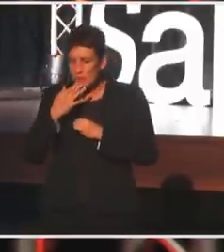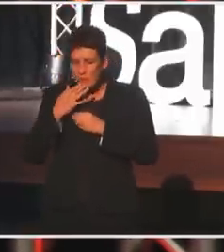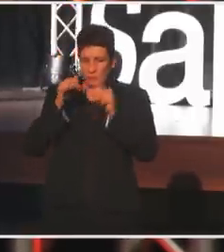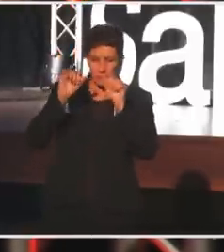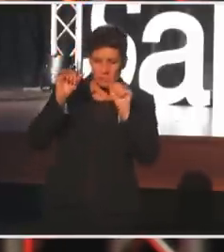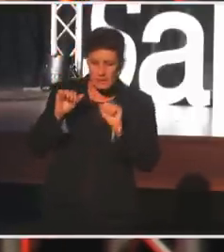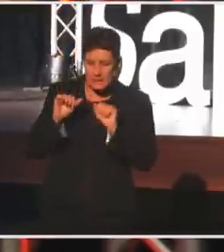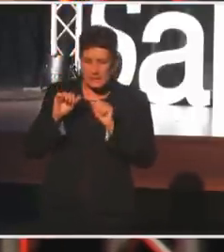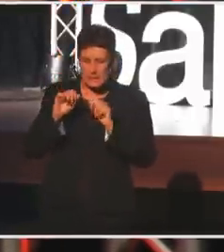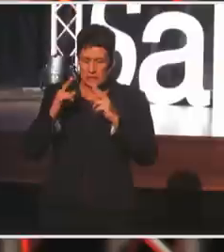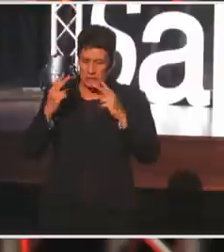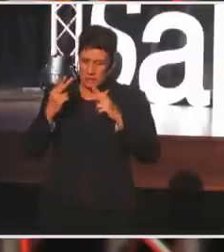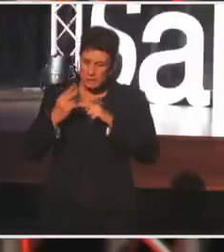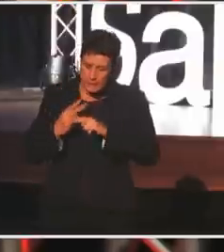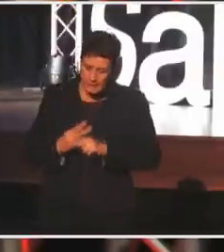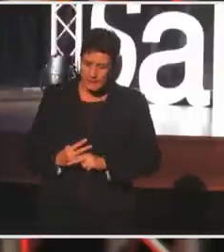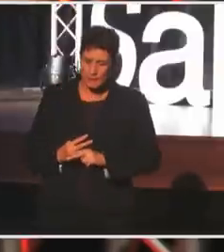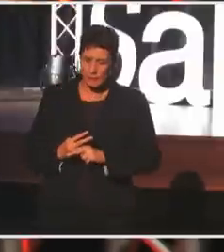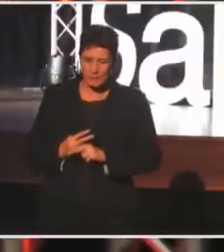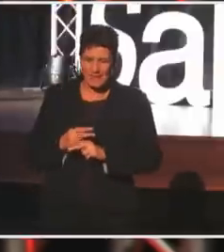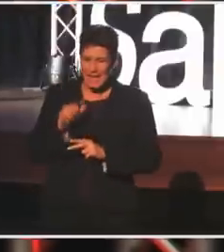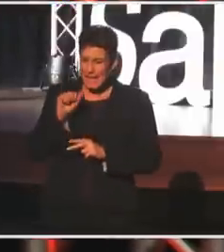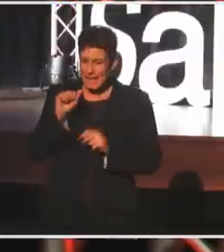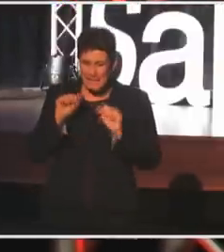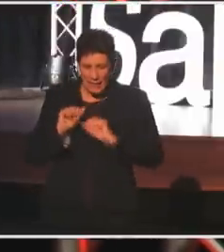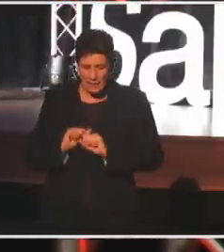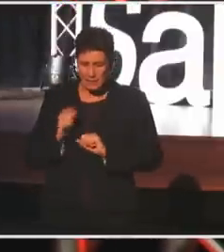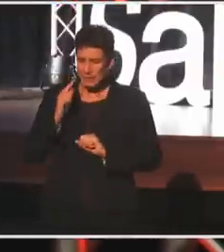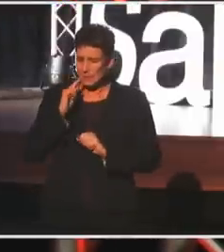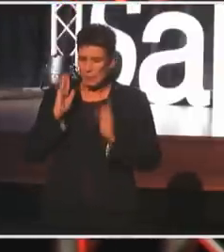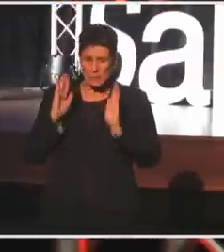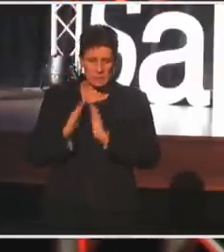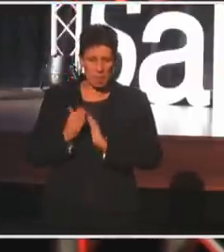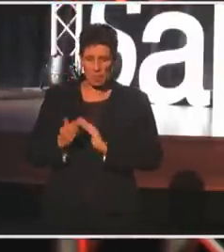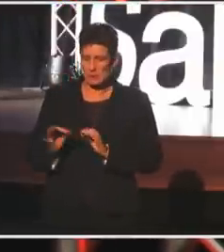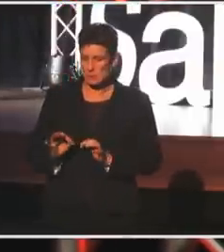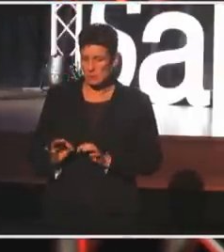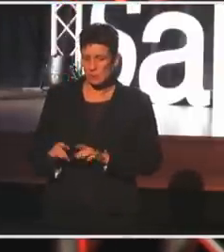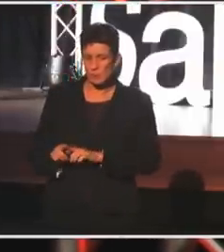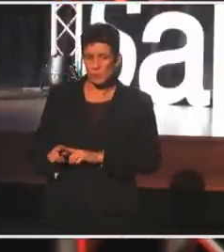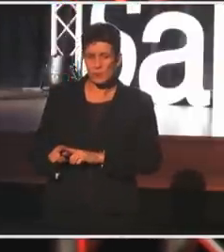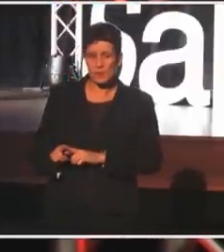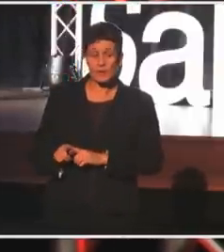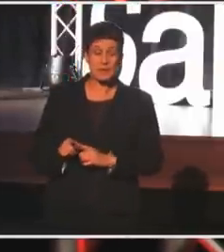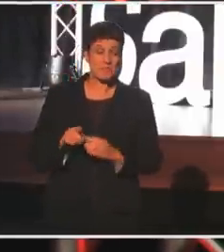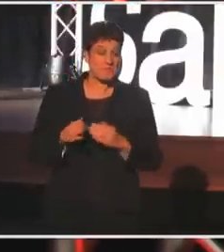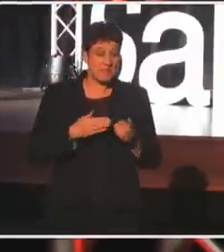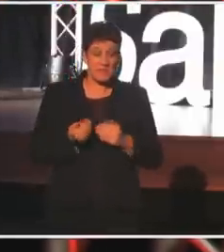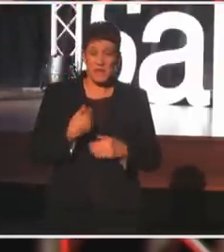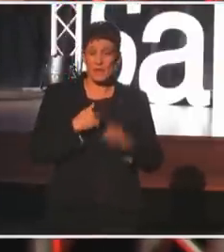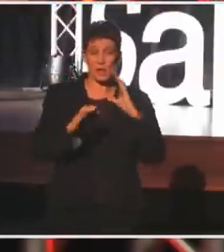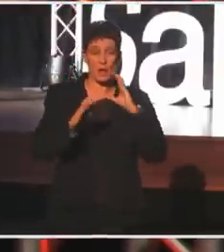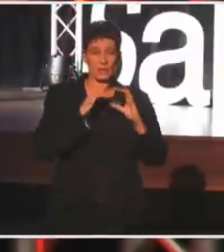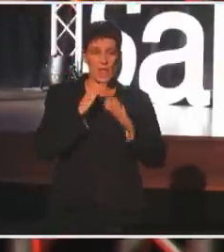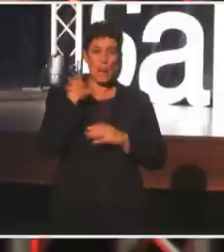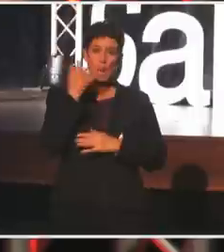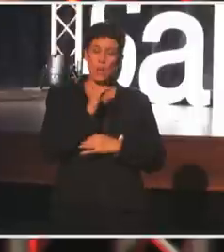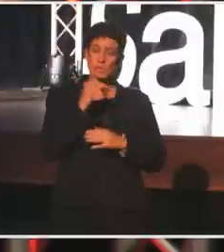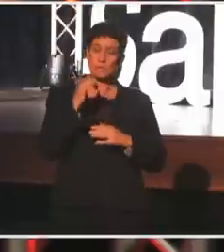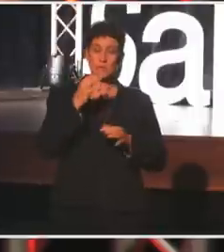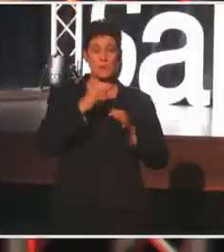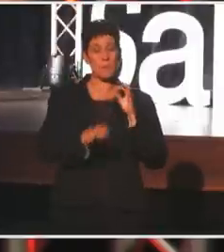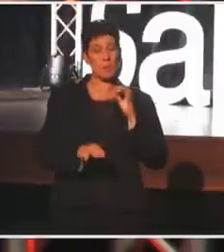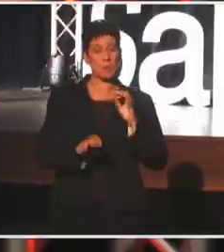detailed analysis for even the smallest things. Even having a conversation looks simple from